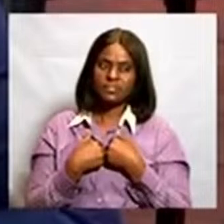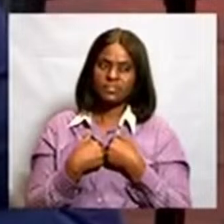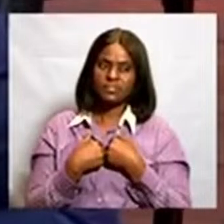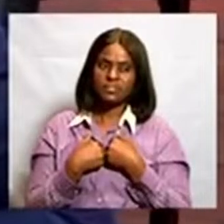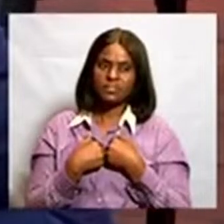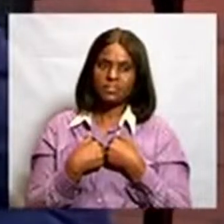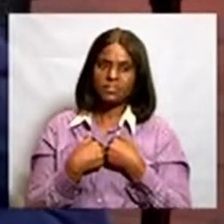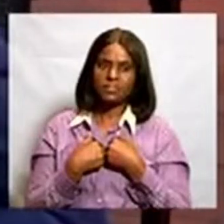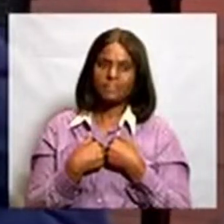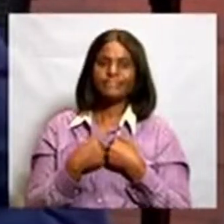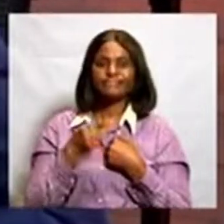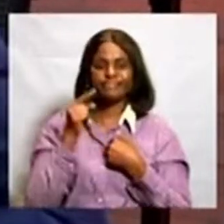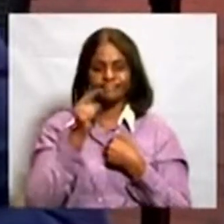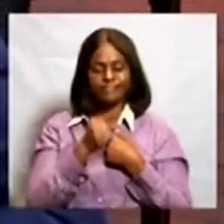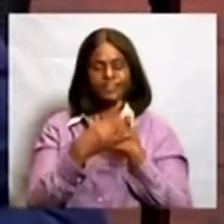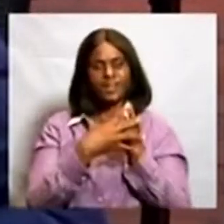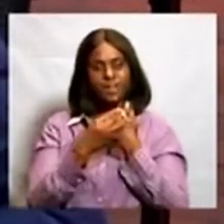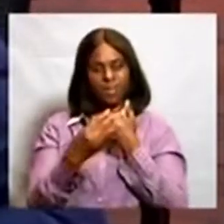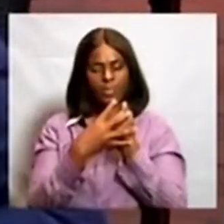duplication.